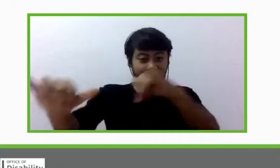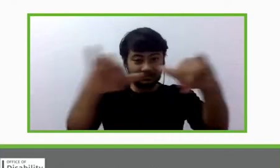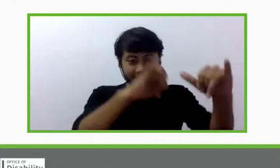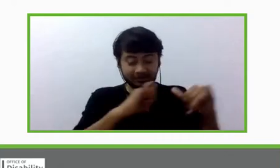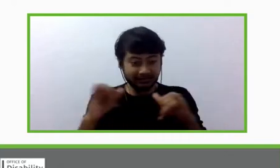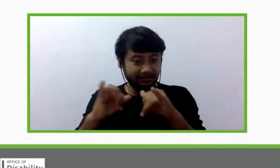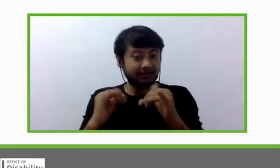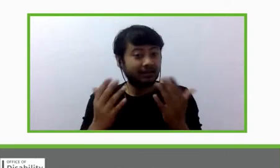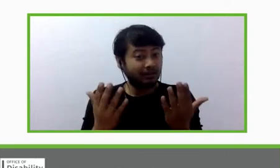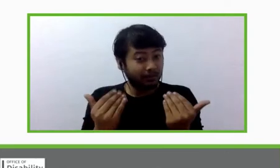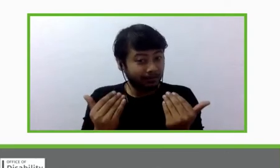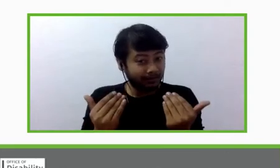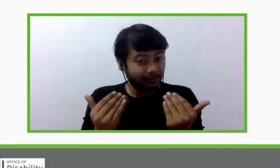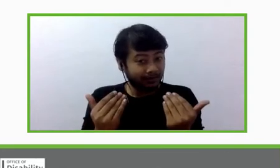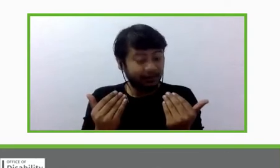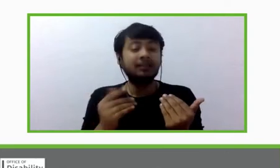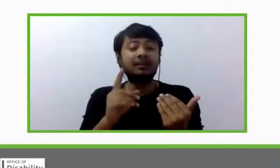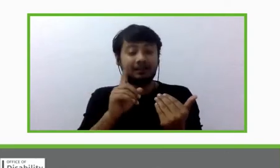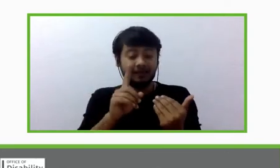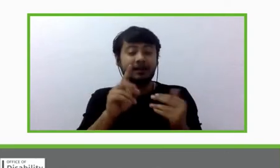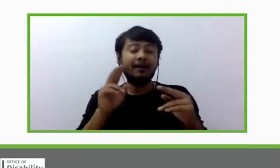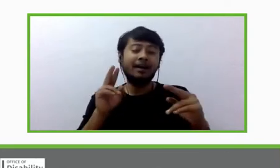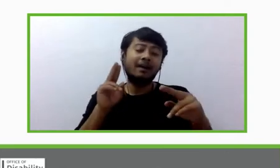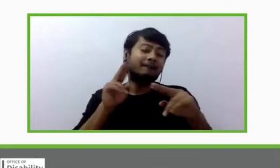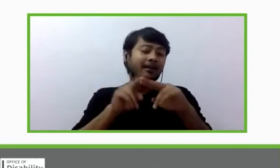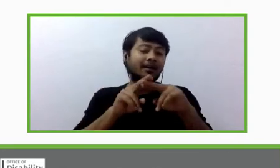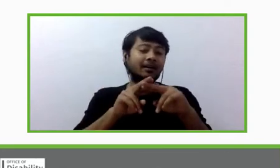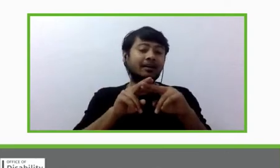Finally, do you have a plan for